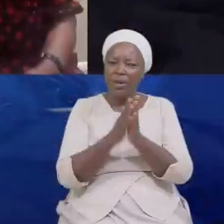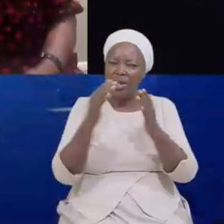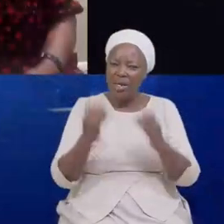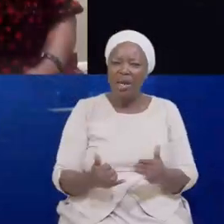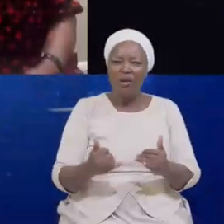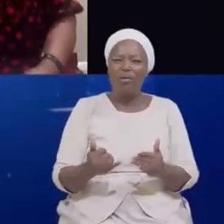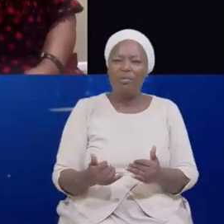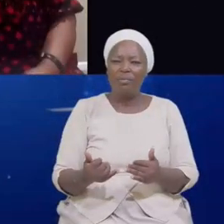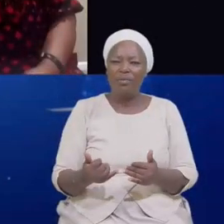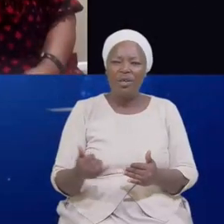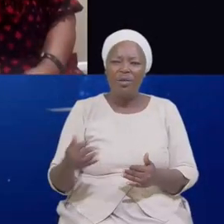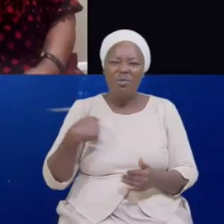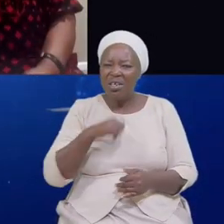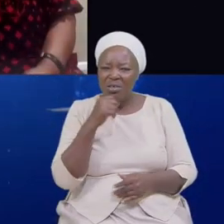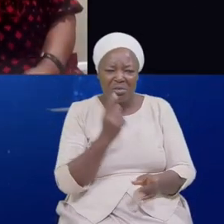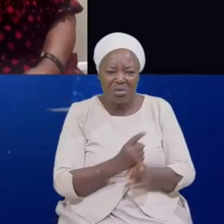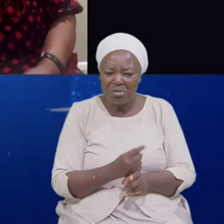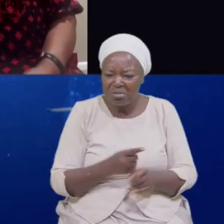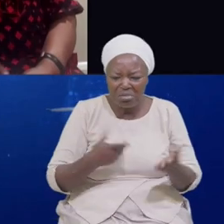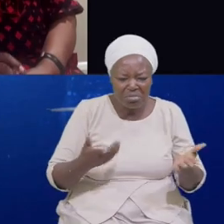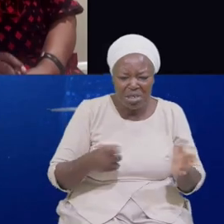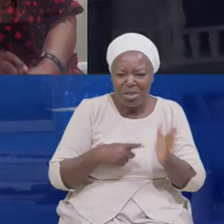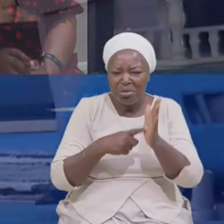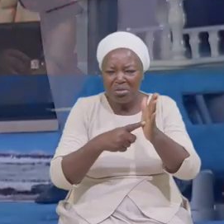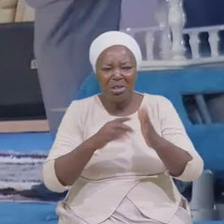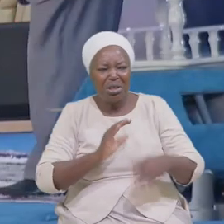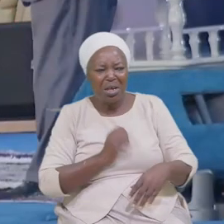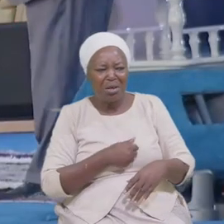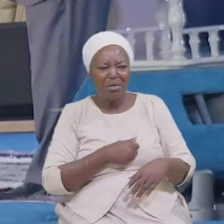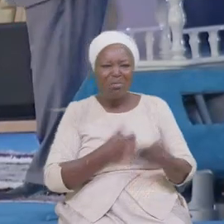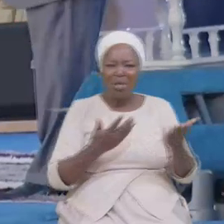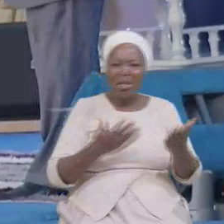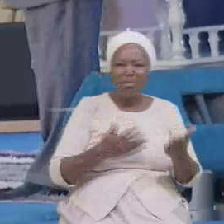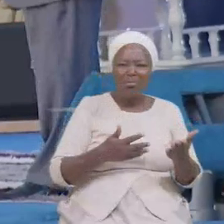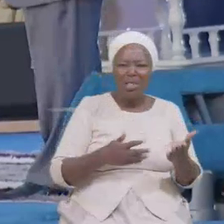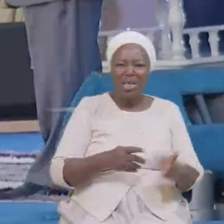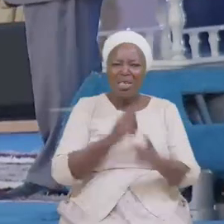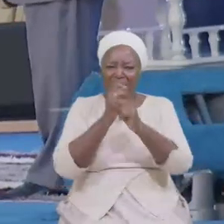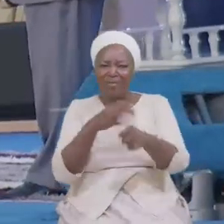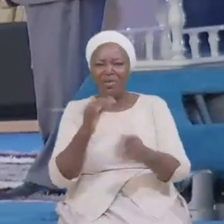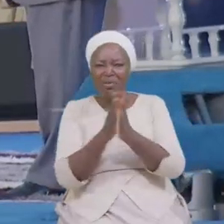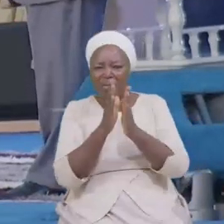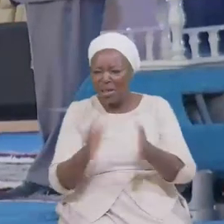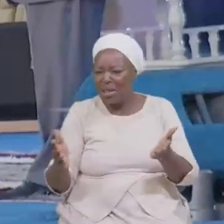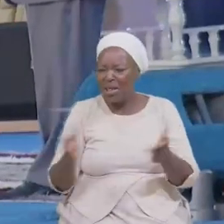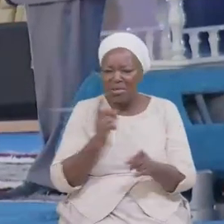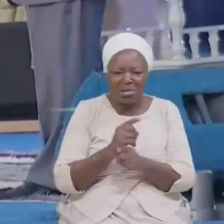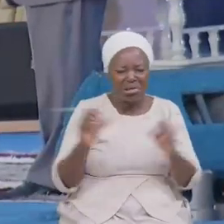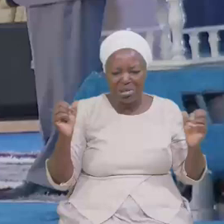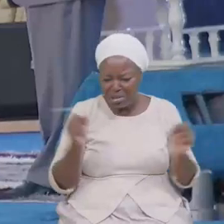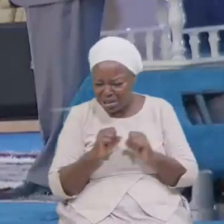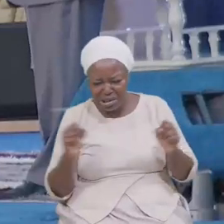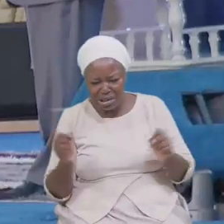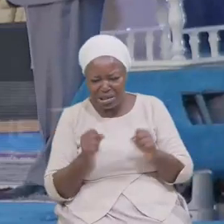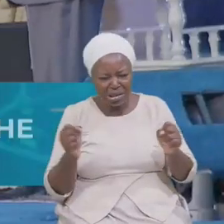We're not demonstrating. We're not dramatizing. We're not, shadow boxing before the Lord. We came for